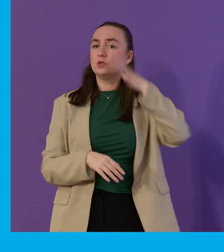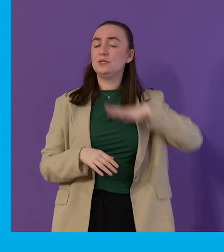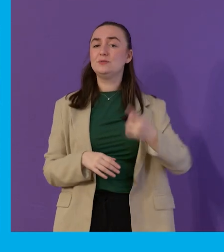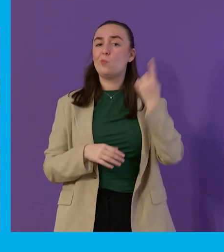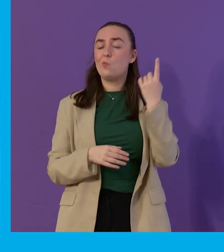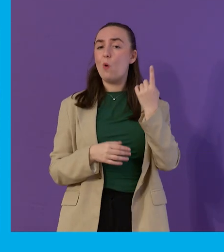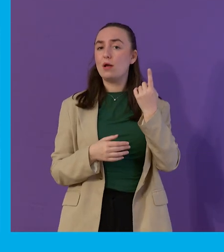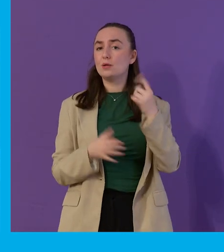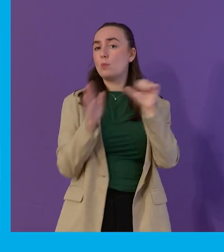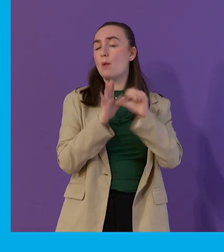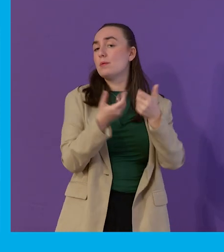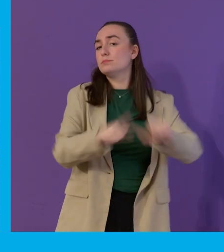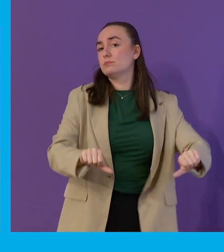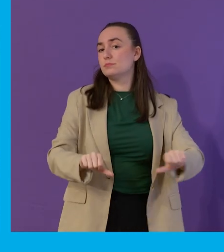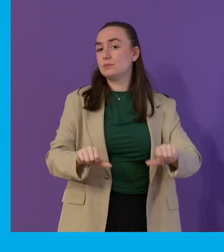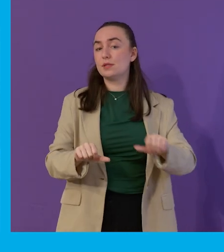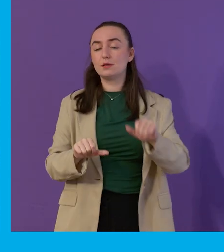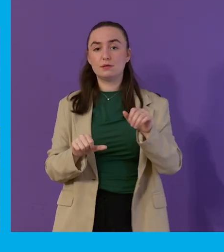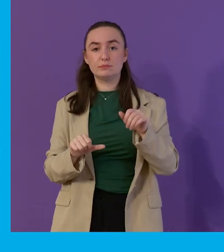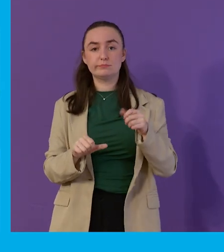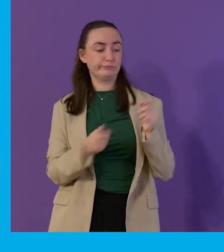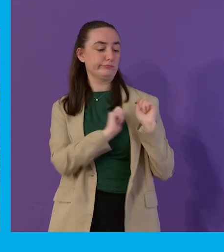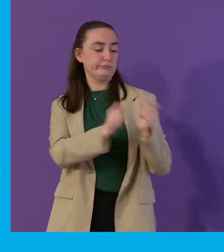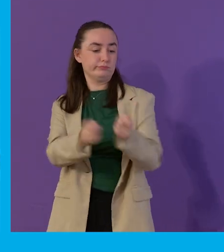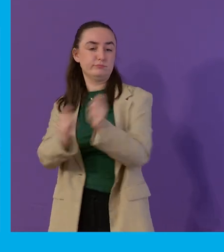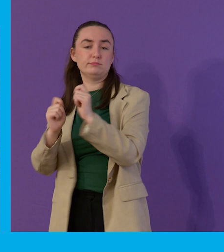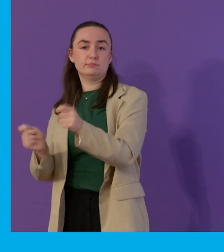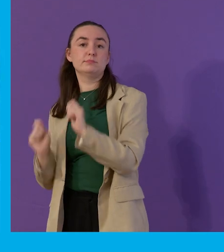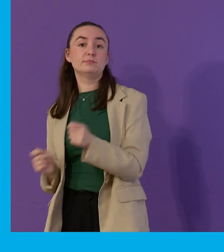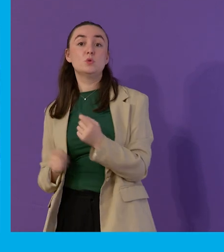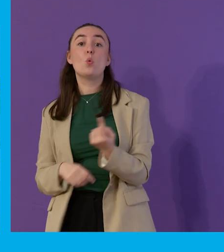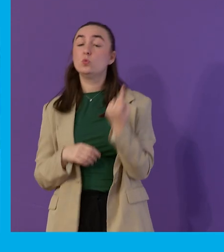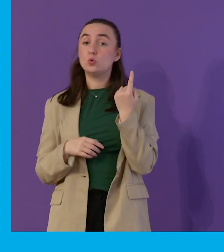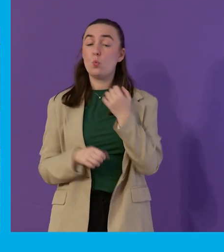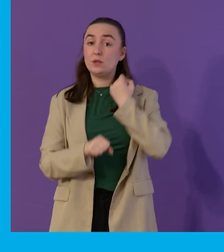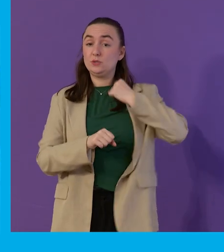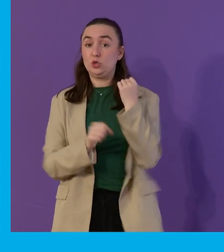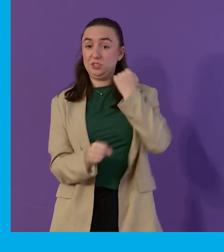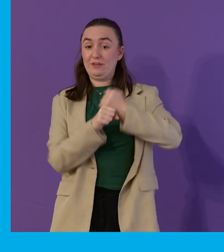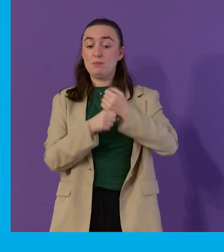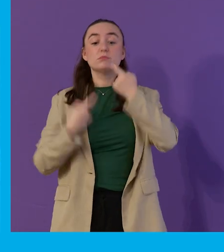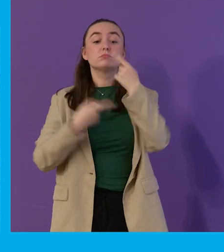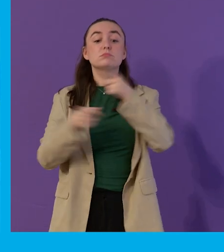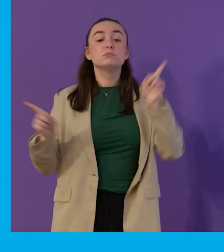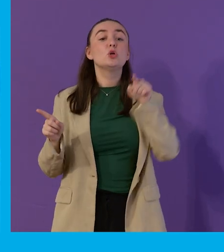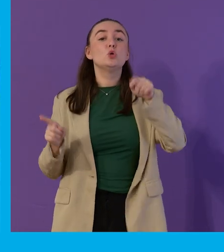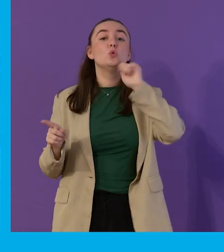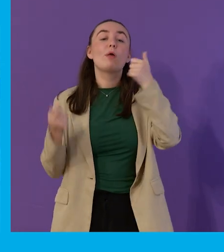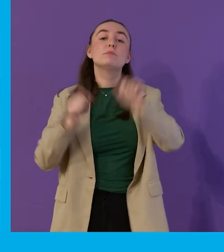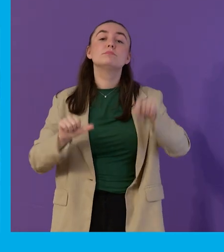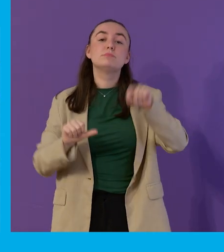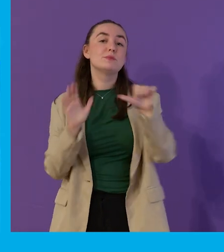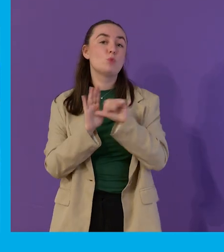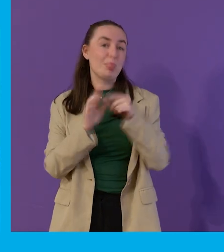case, but if that is how things are interpreted and they're just to be delivered locally by local authorities, then I think we are somewhat doomed to fail in the